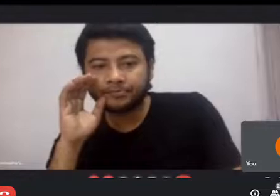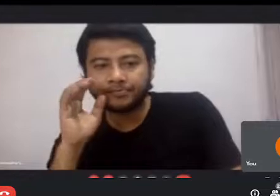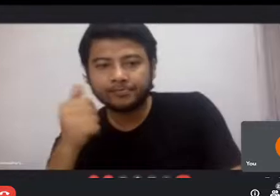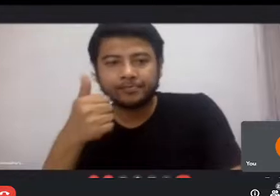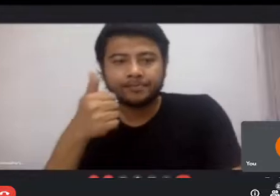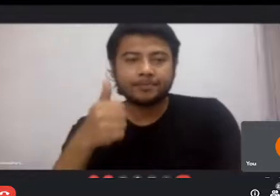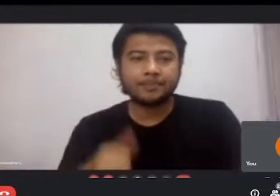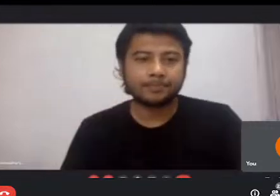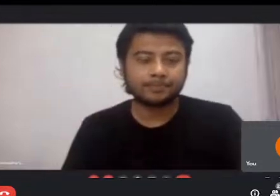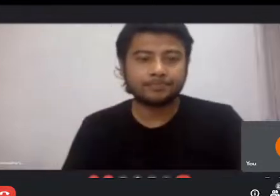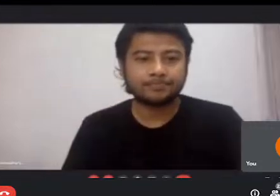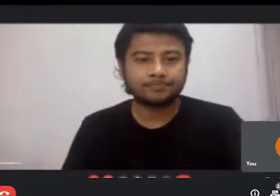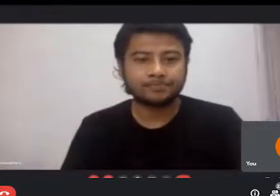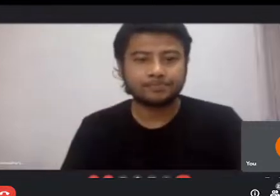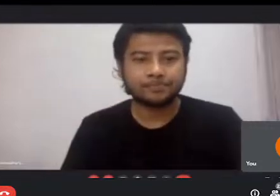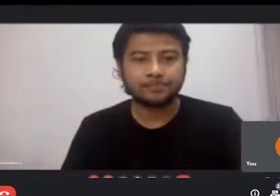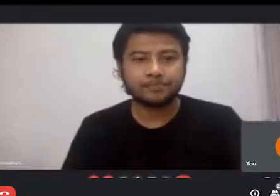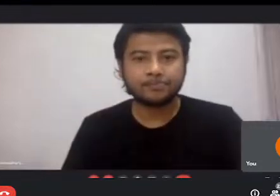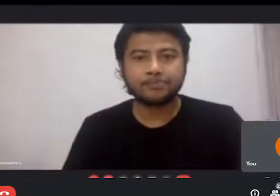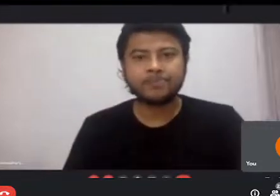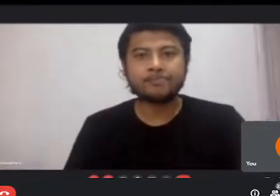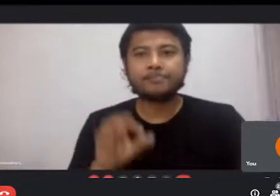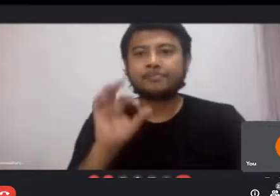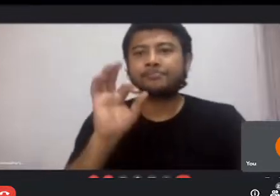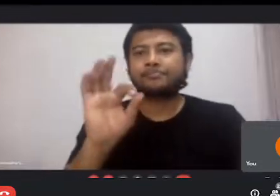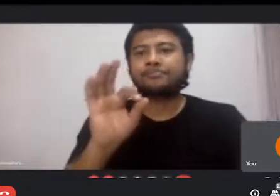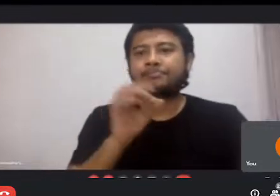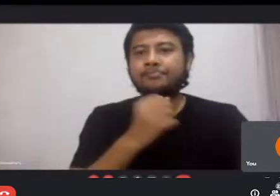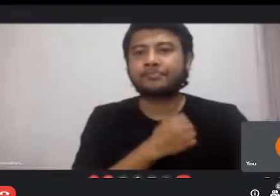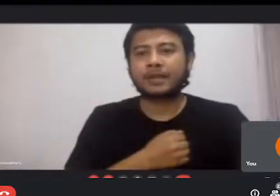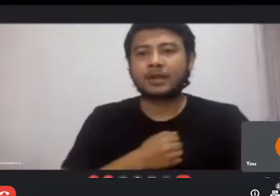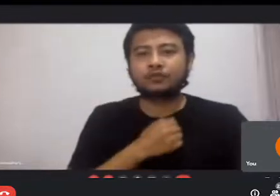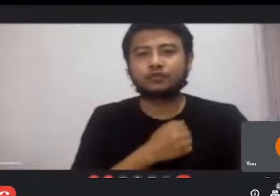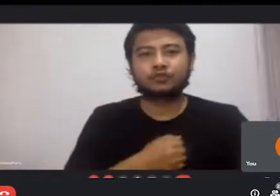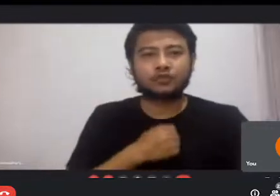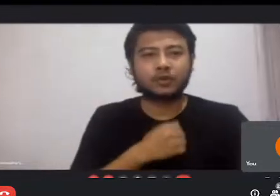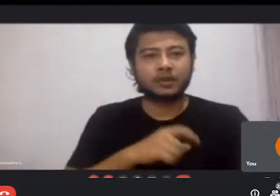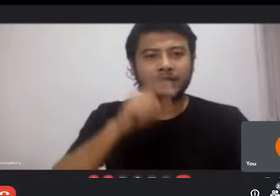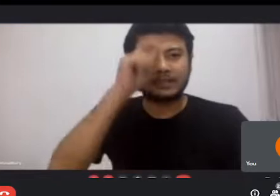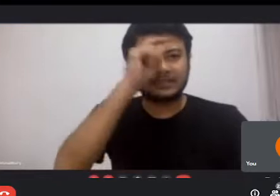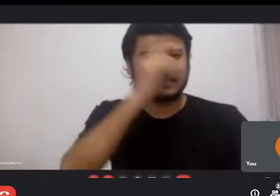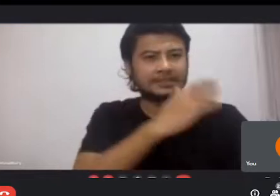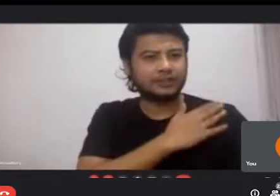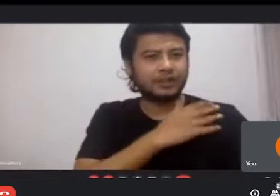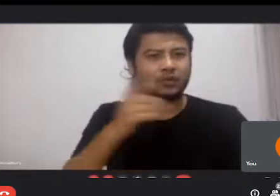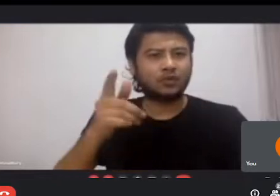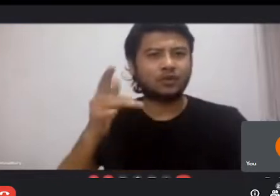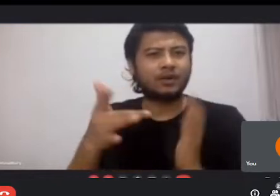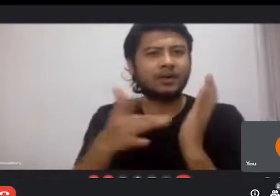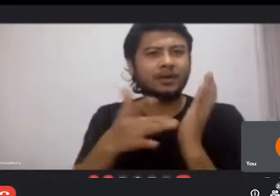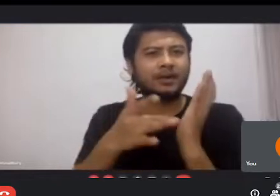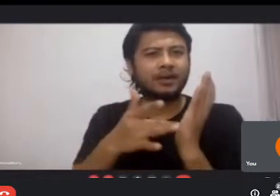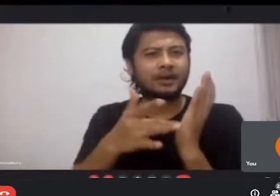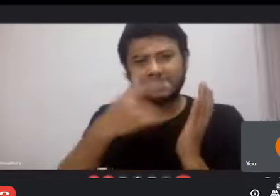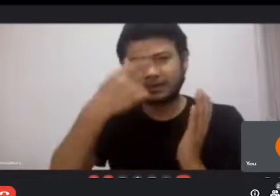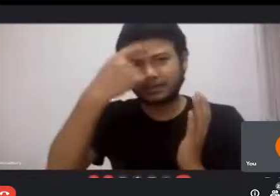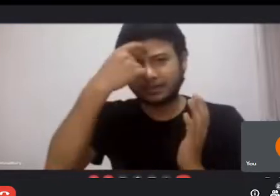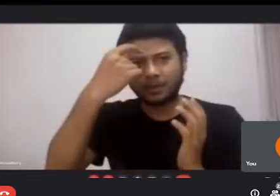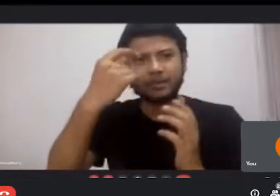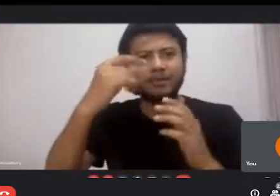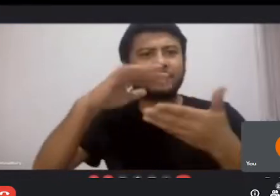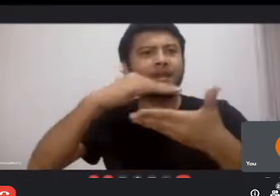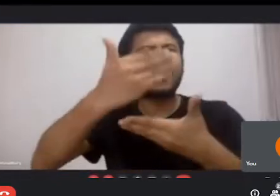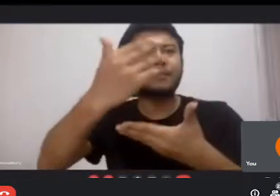I'm sorry that you can't see me at the moment. For some reason, my camera is malfunctioning.